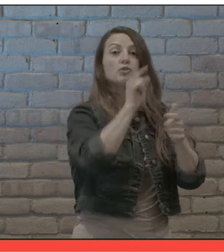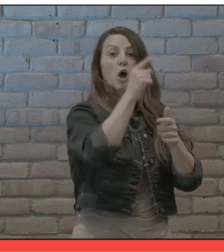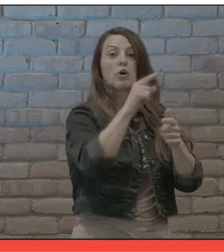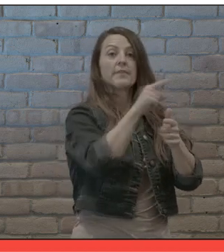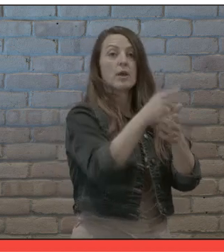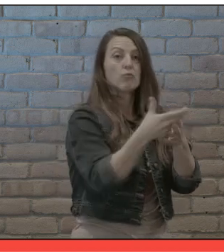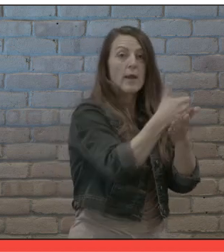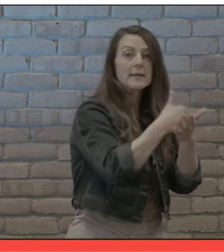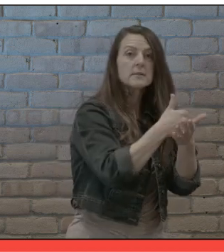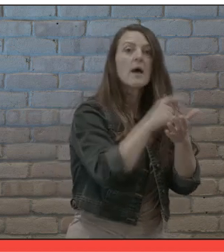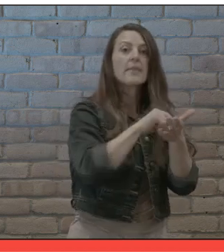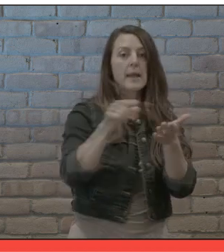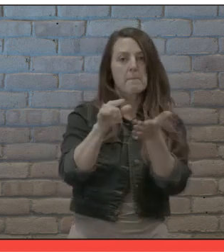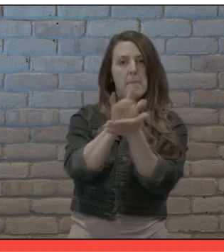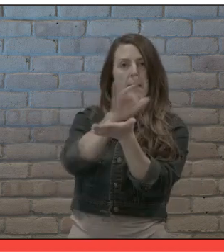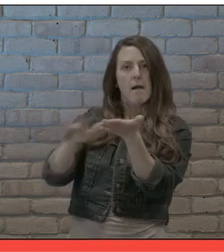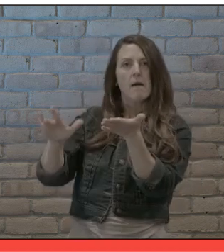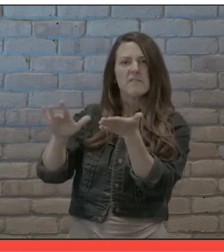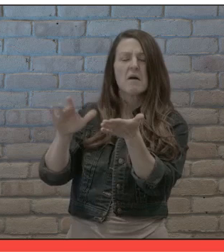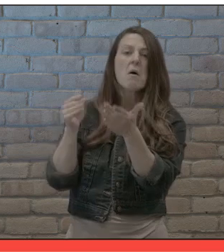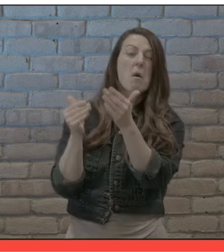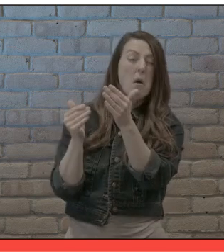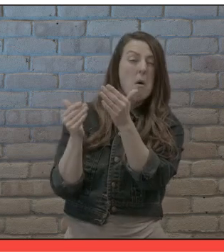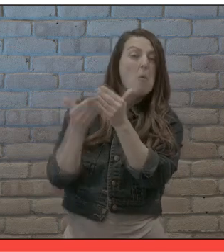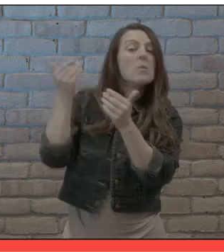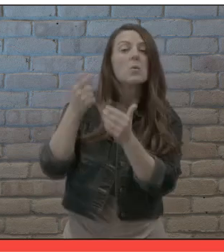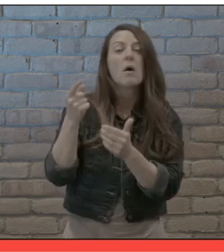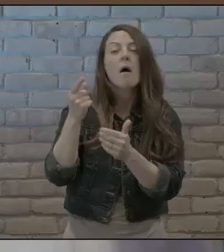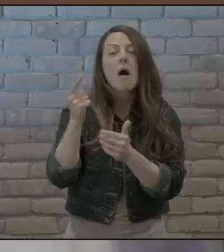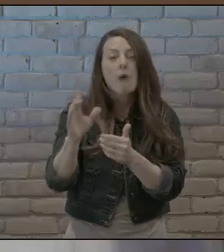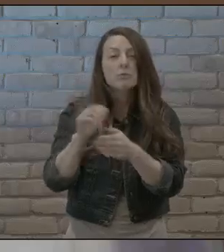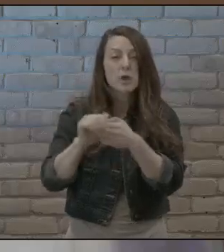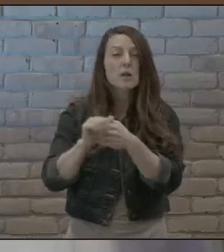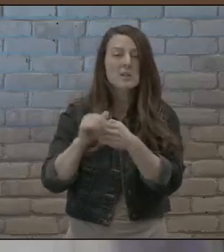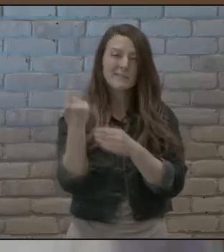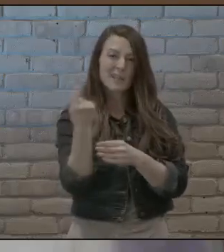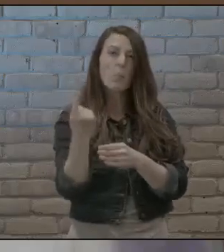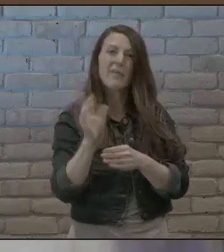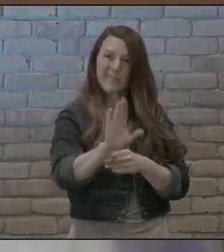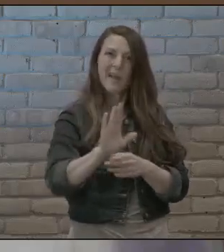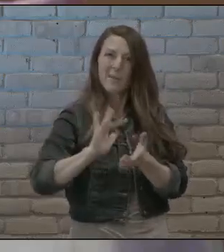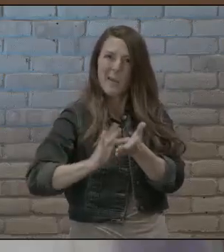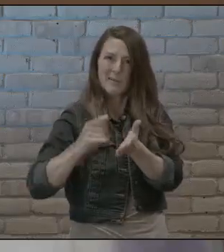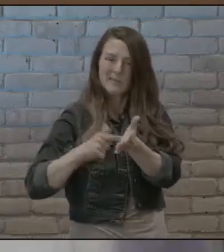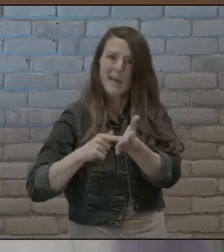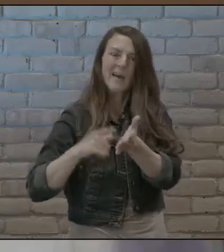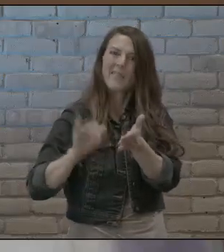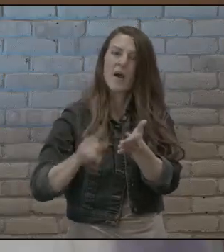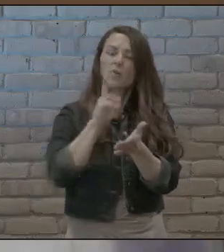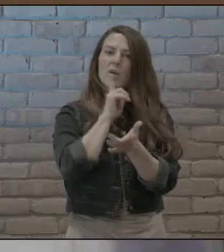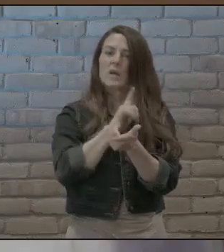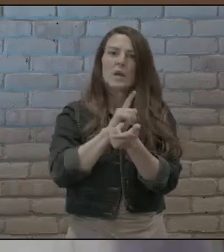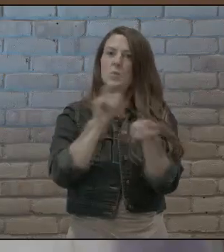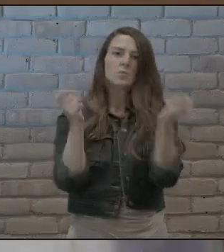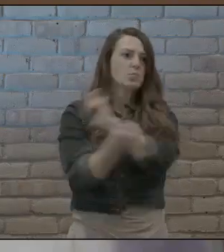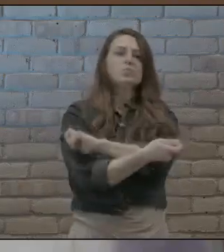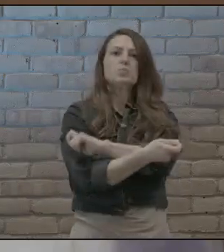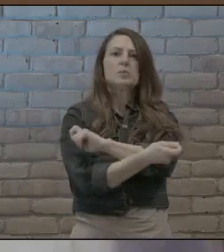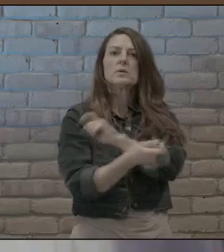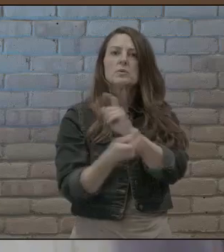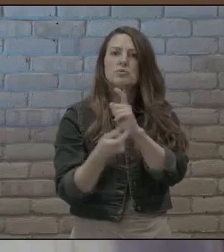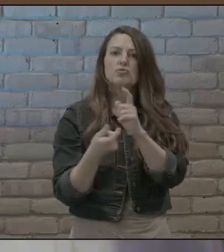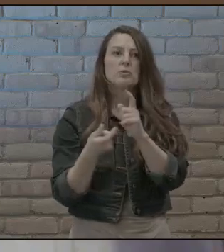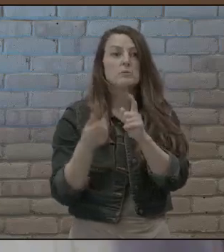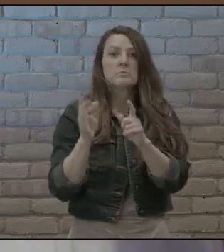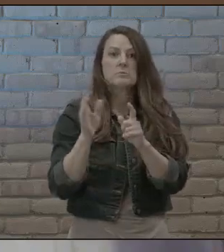nearly $100 of somebody's medical debt. Think about that. That's completely rewriting someone's